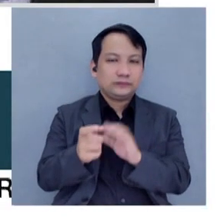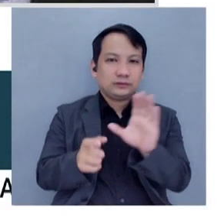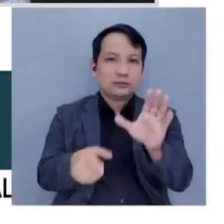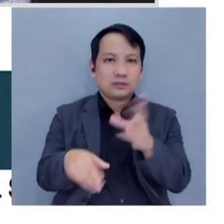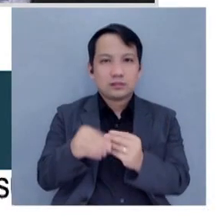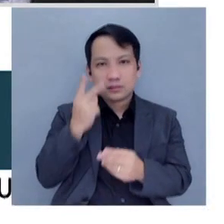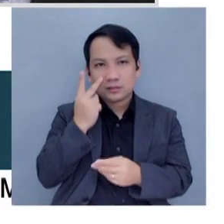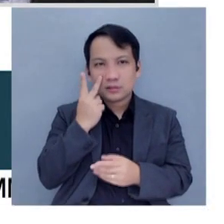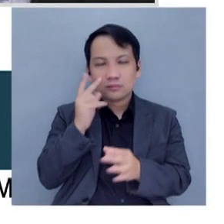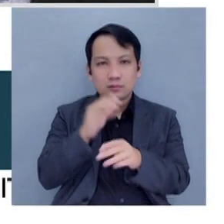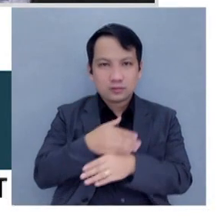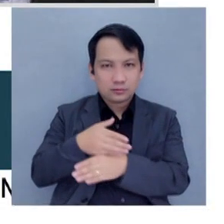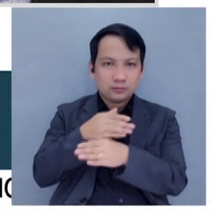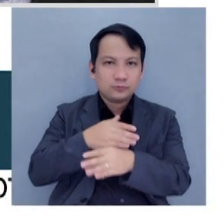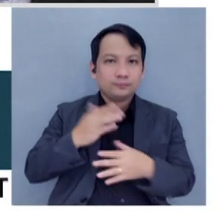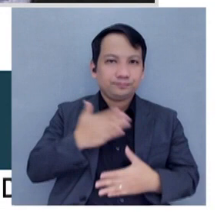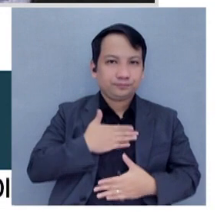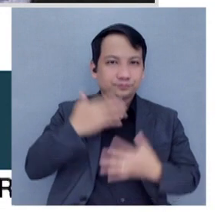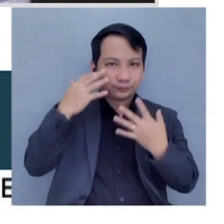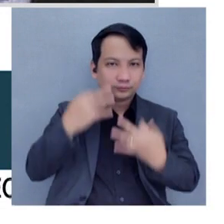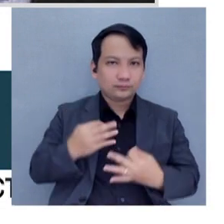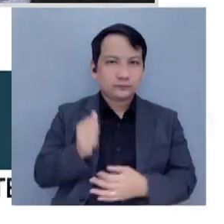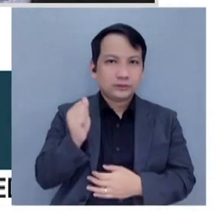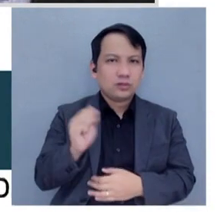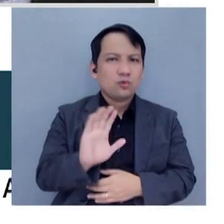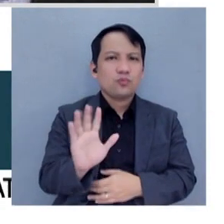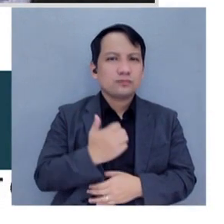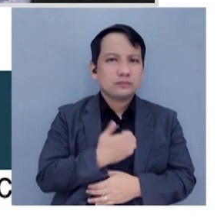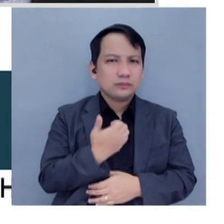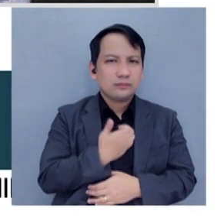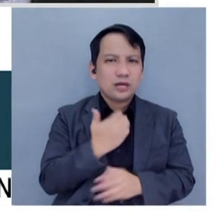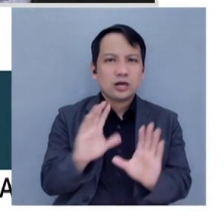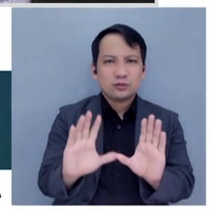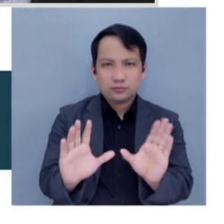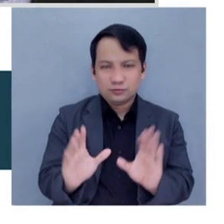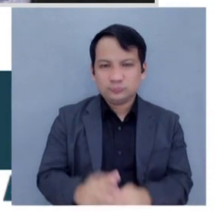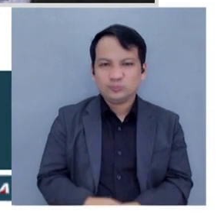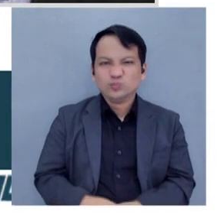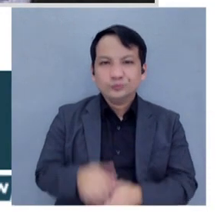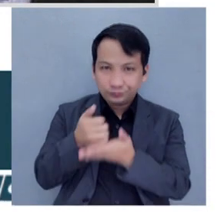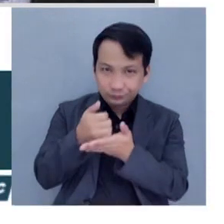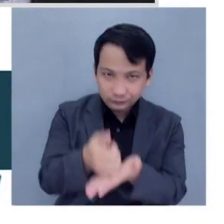saka na tayo mag-decide. Huwag magpapadala sa emotion natin. Tutulong